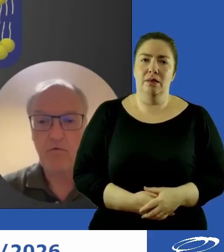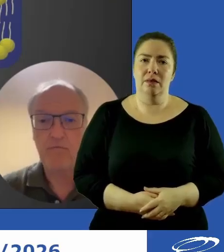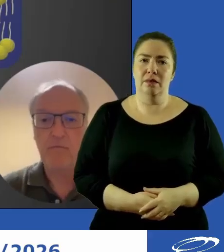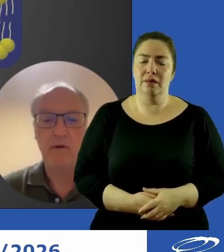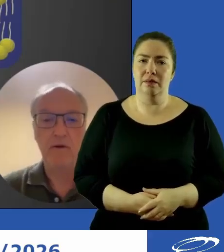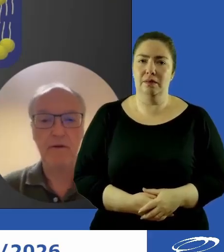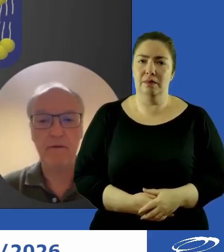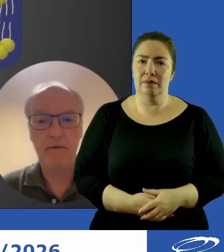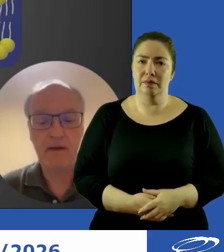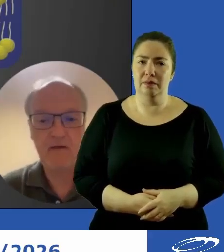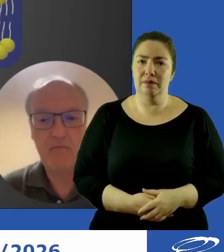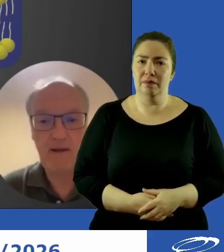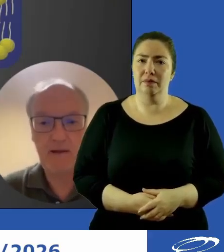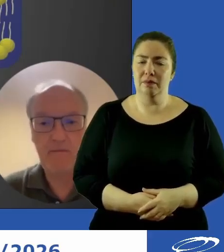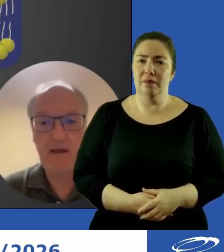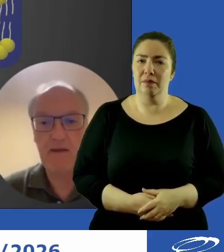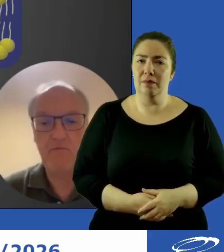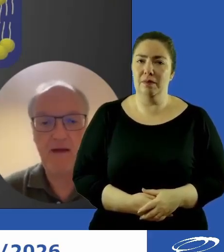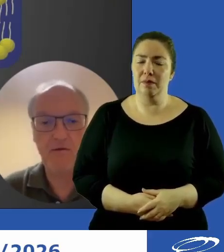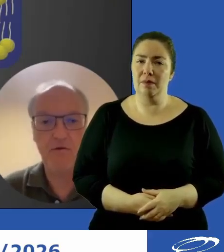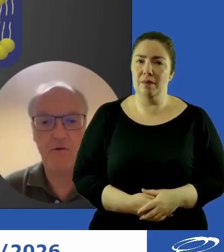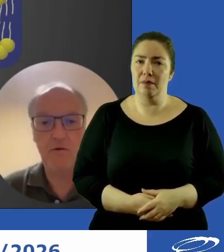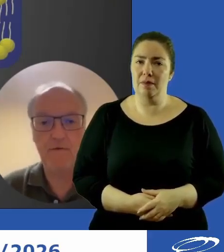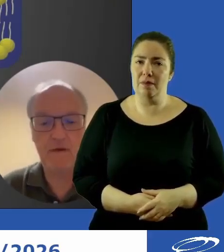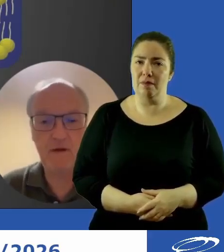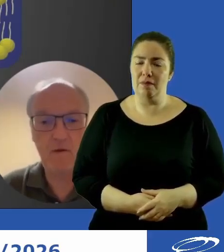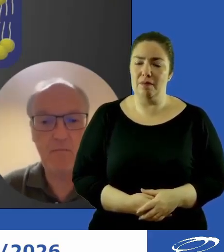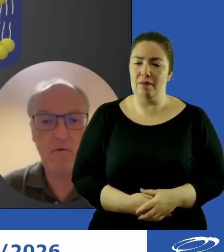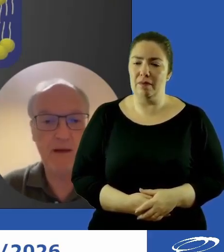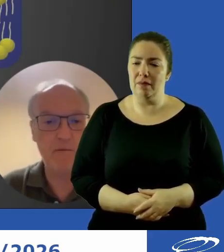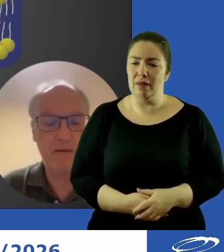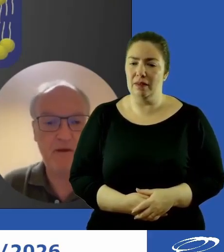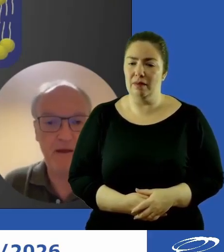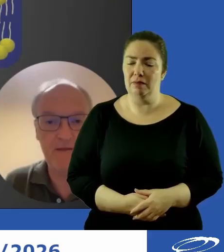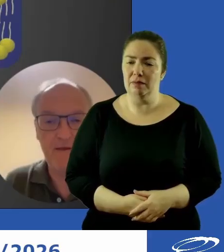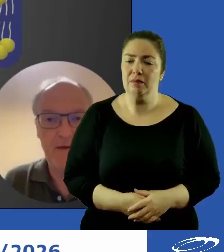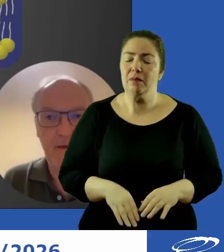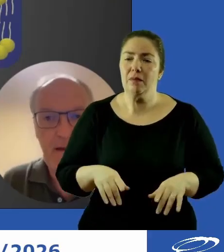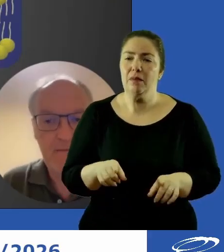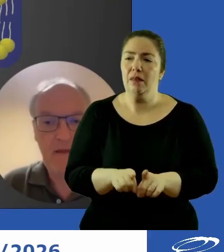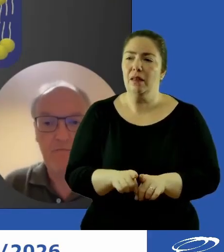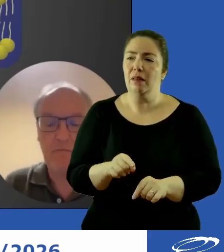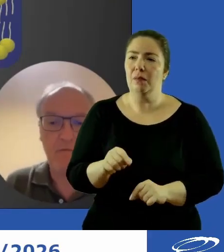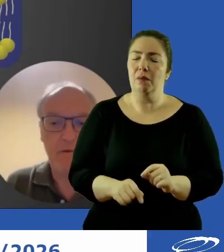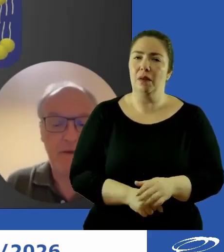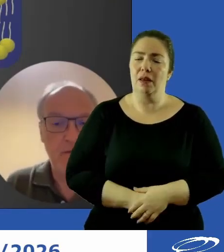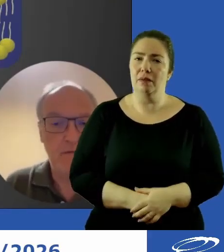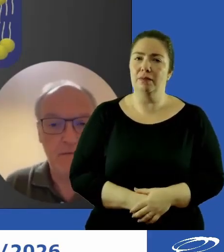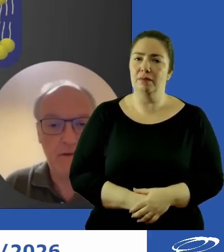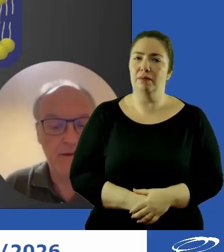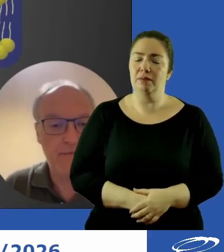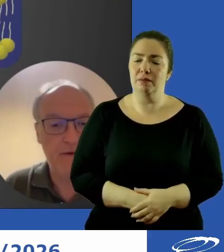to explain the mechanism of action of these new lipoglycopeptides, let me